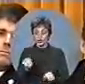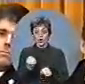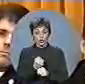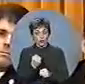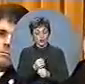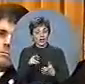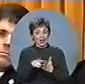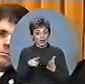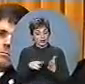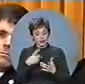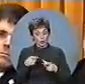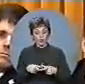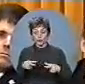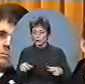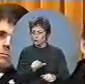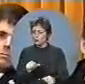to